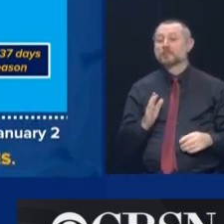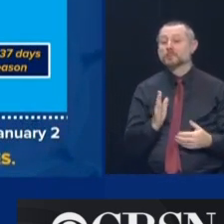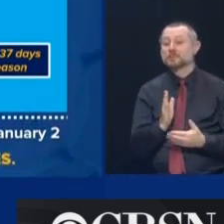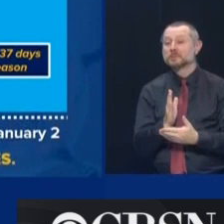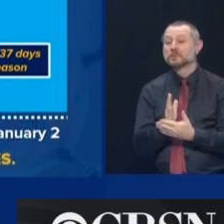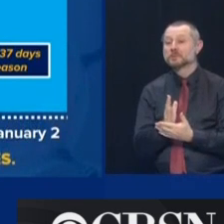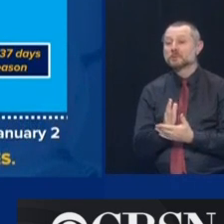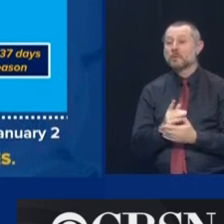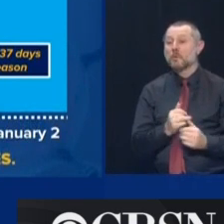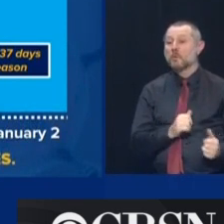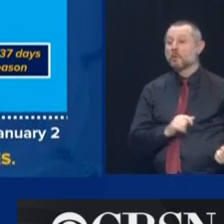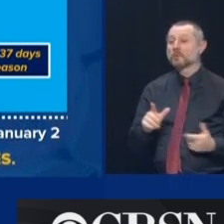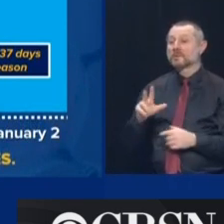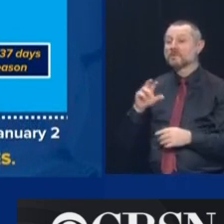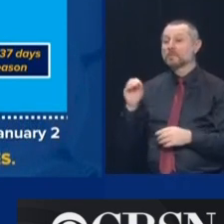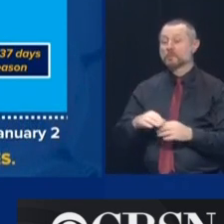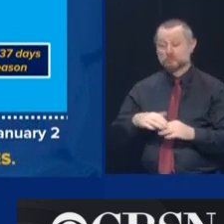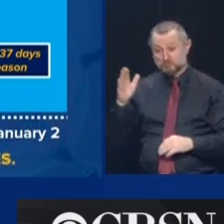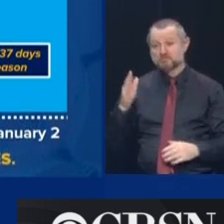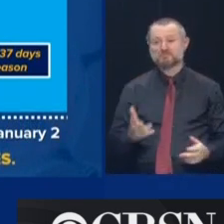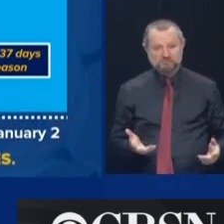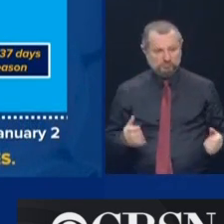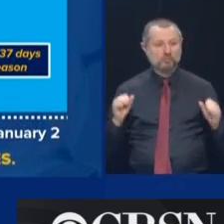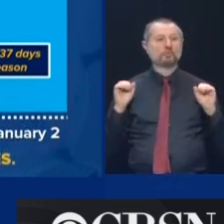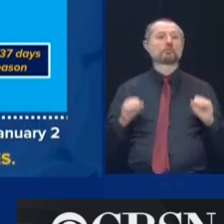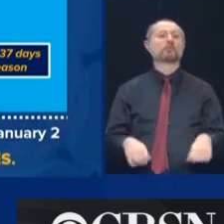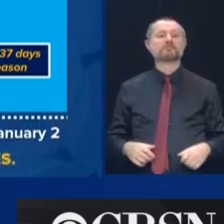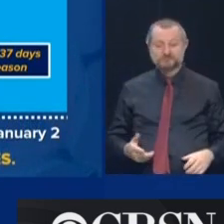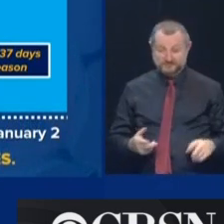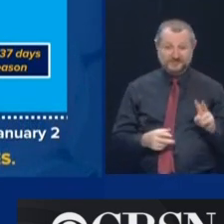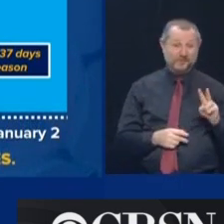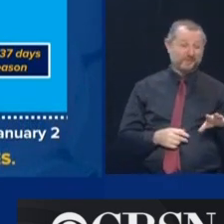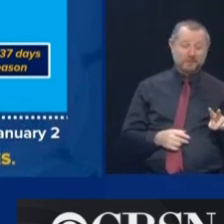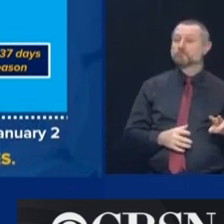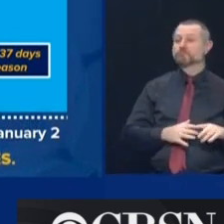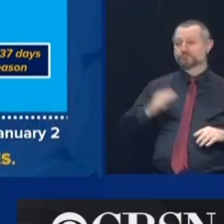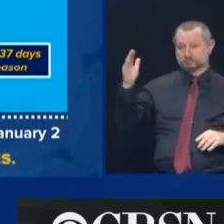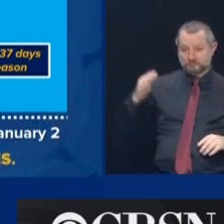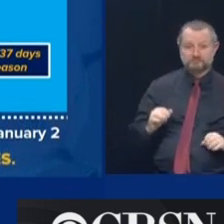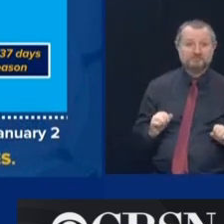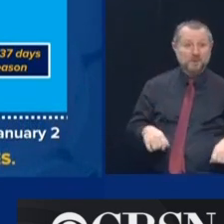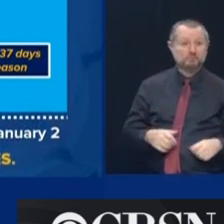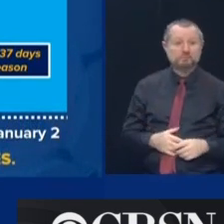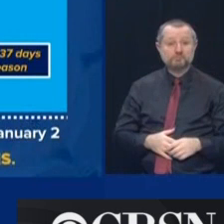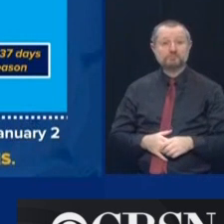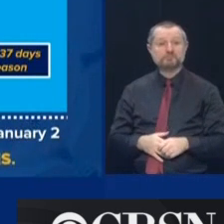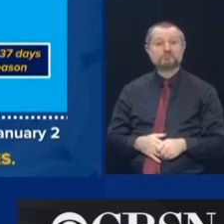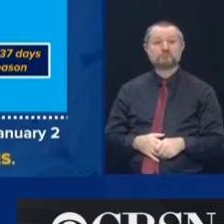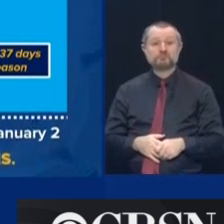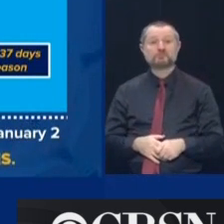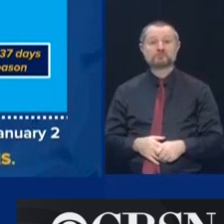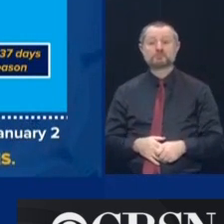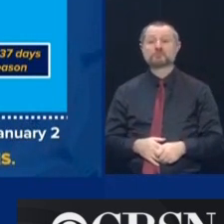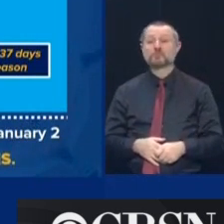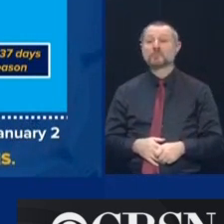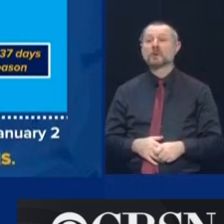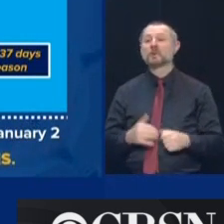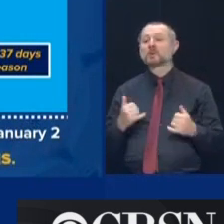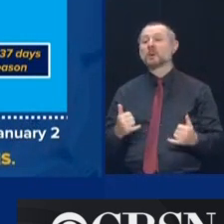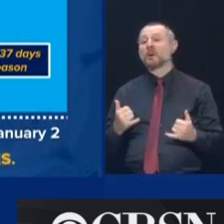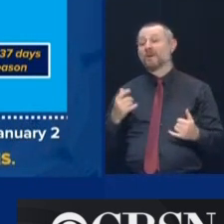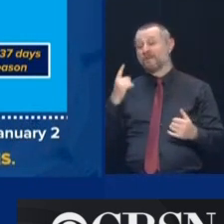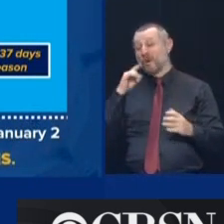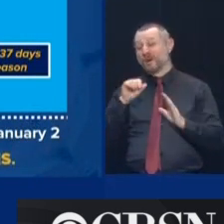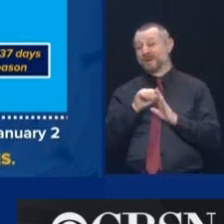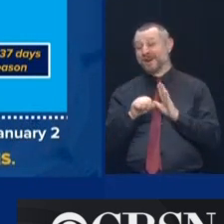3? Yeah. Yeah, that is possible. As far as the state policy